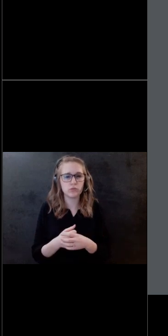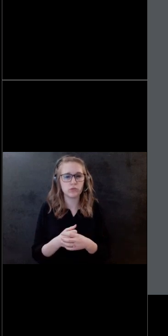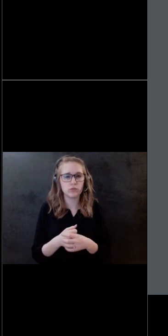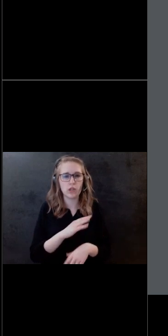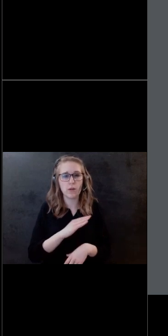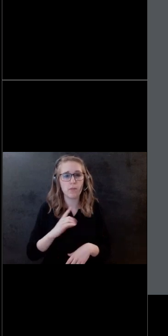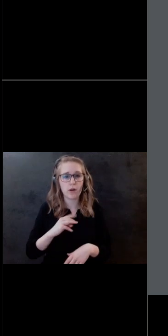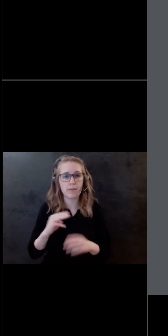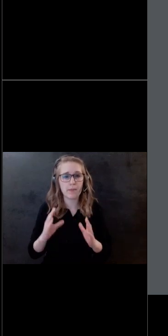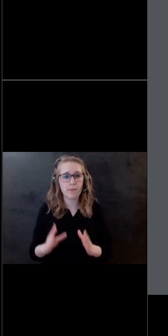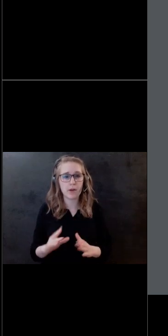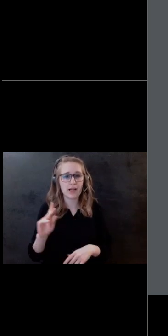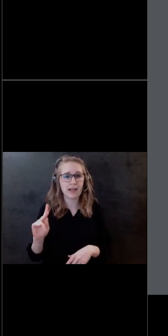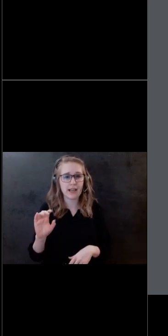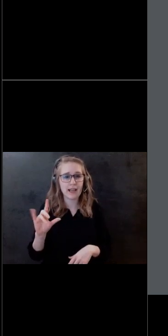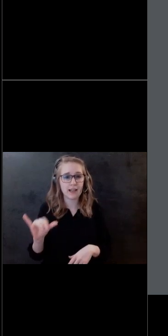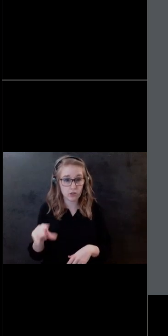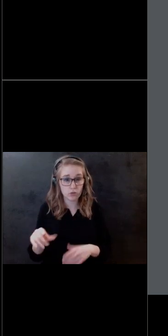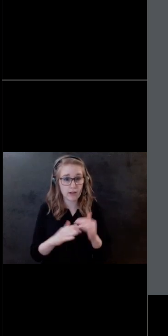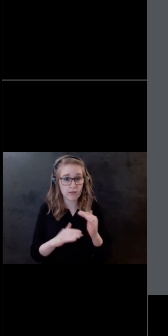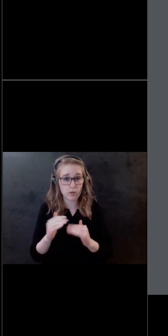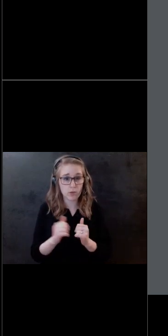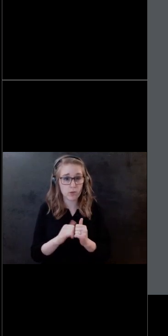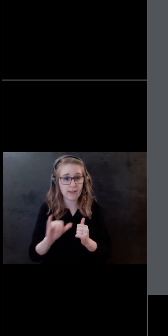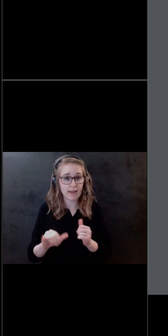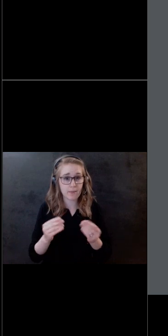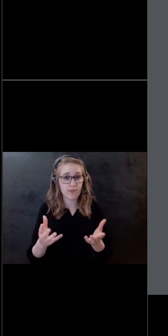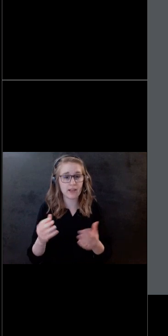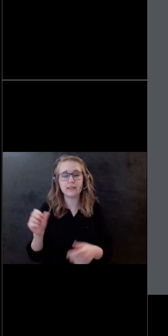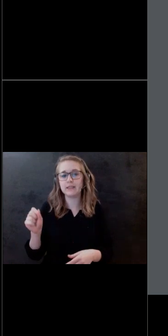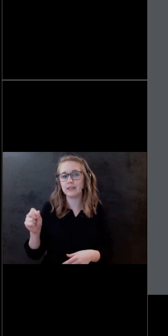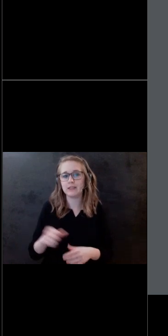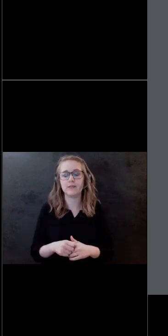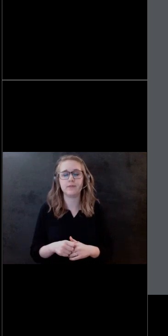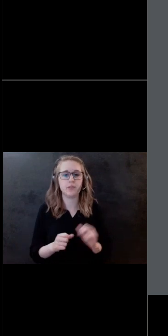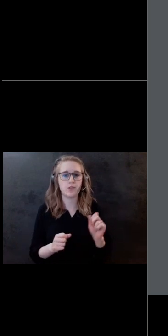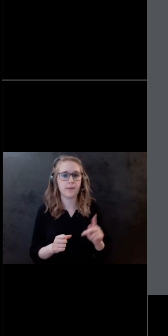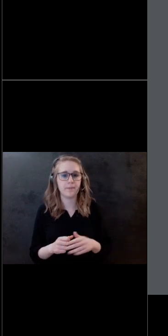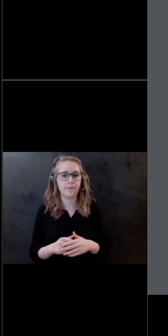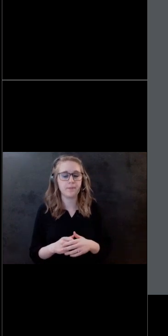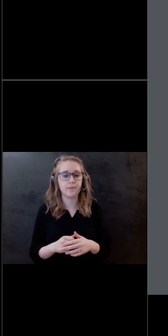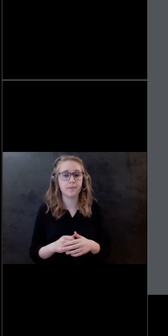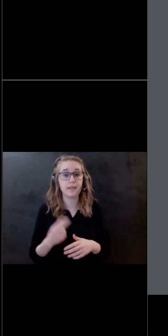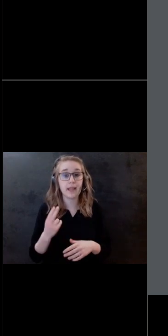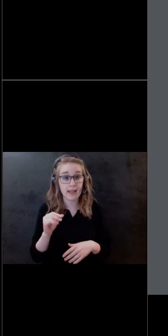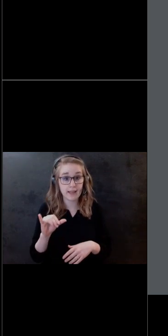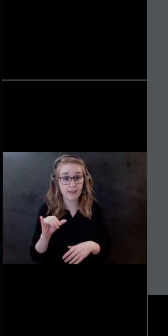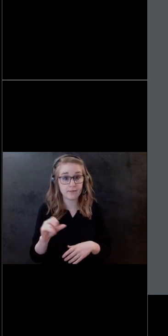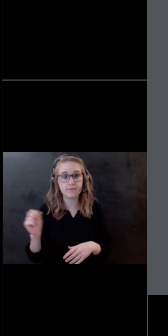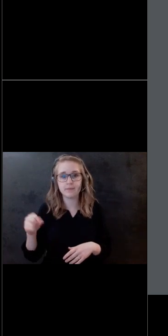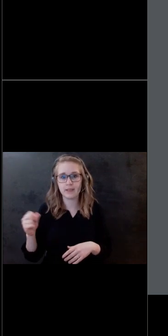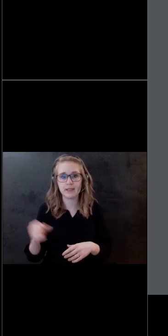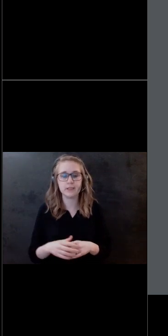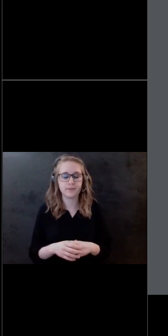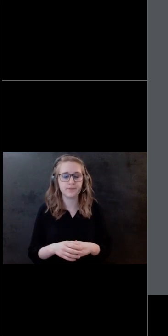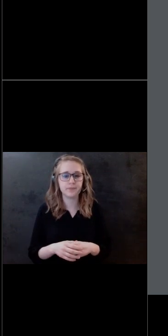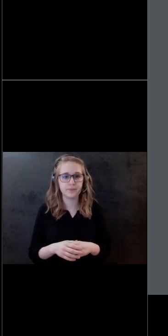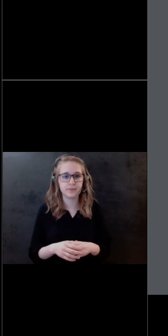were you comfortable with the scope that they provided? Yes. Okay. Board member Hay? Yes, I'm comfortable with